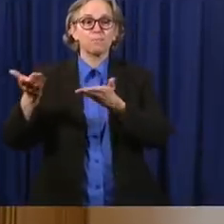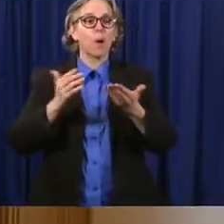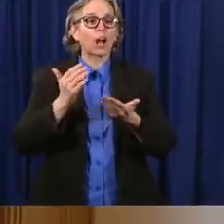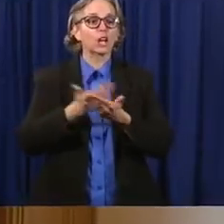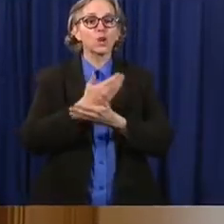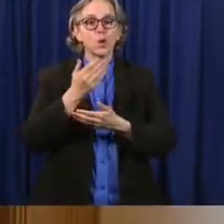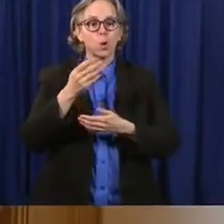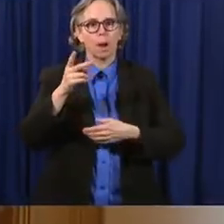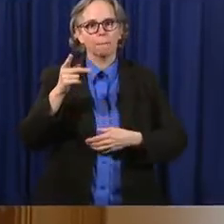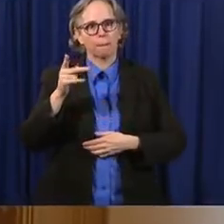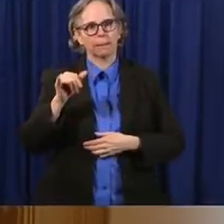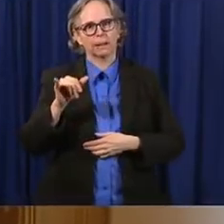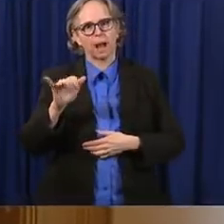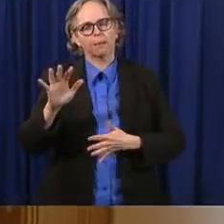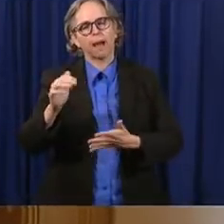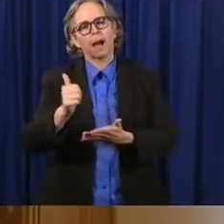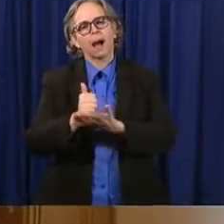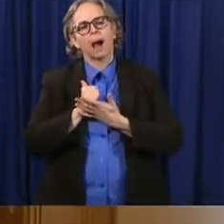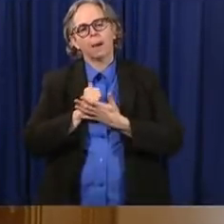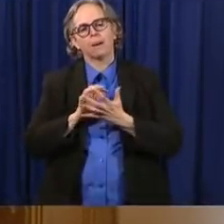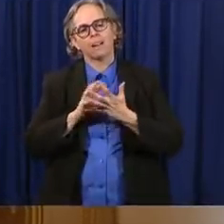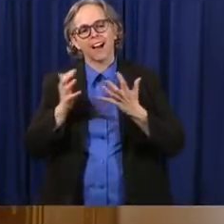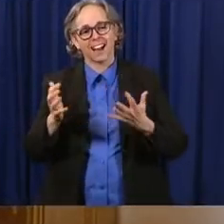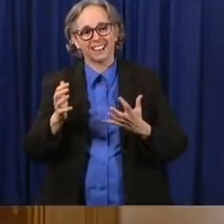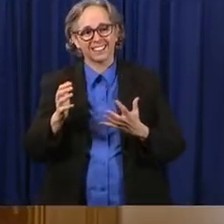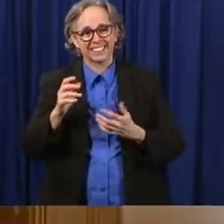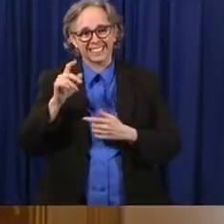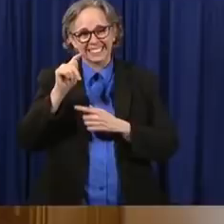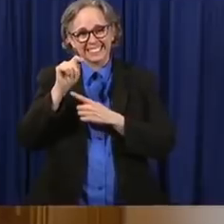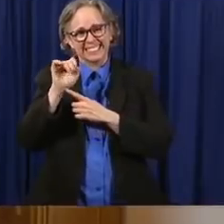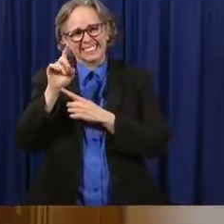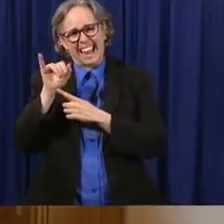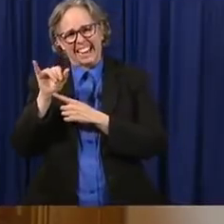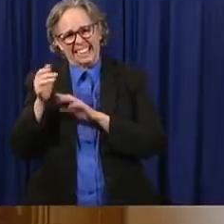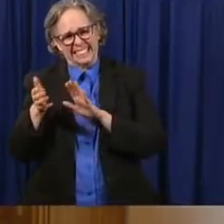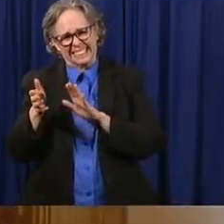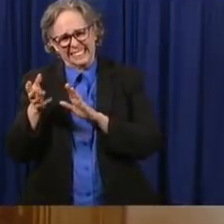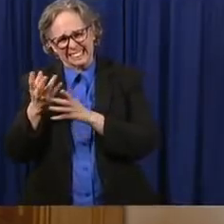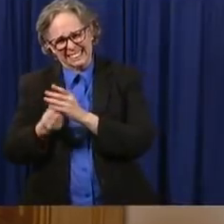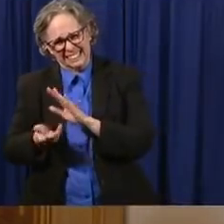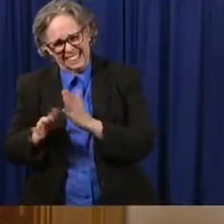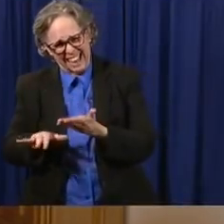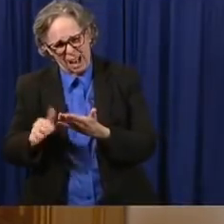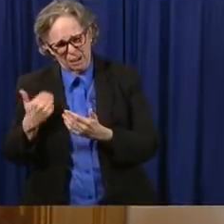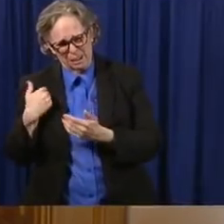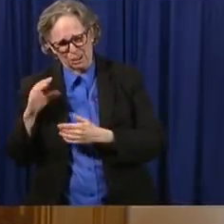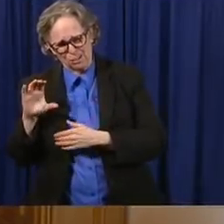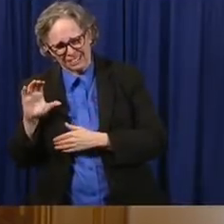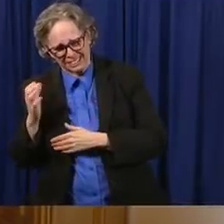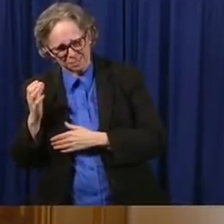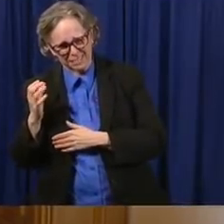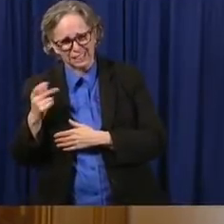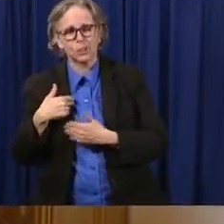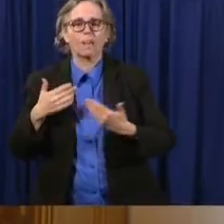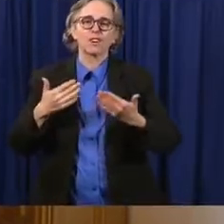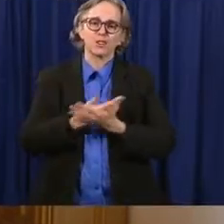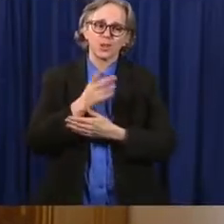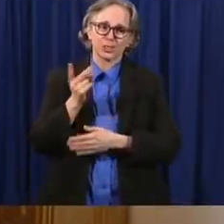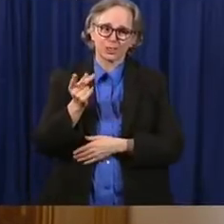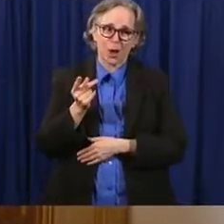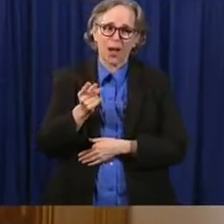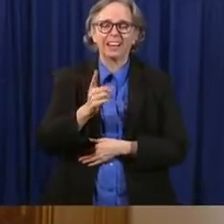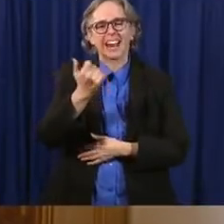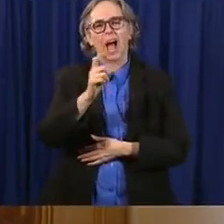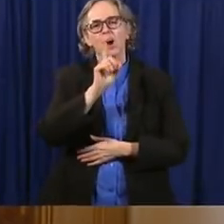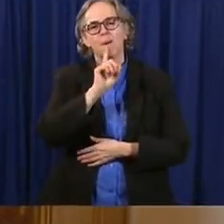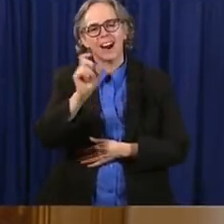helped a lot because we lost Teddy before Christmas, and now we have a new Springer. She's a 1.5 years old, and it's been good for